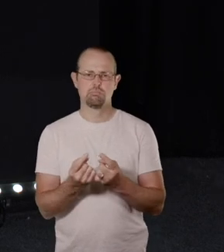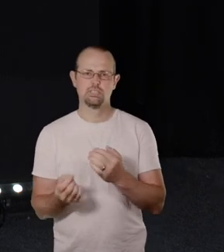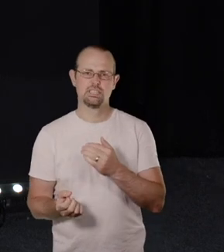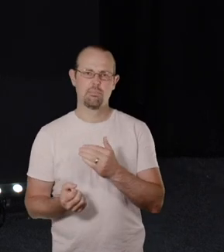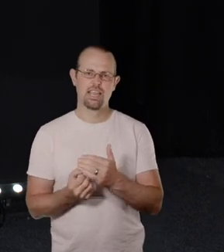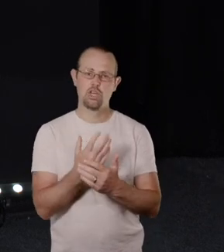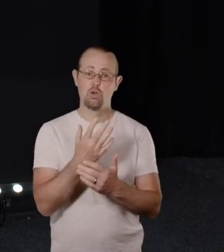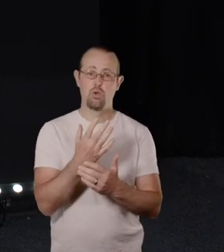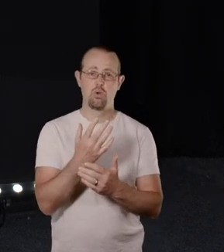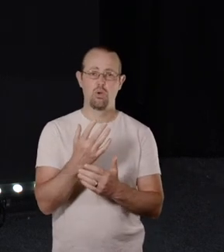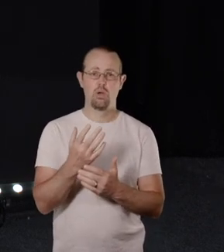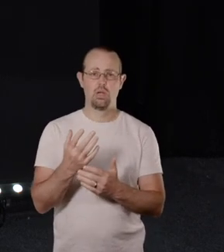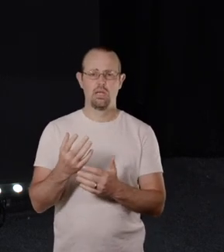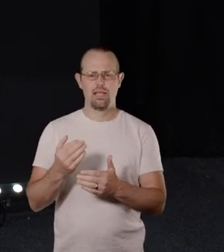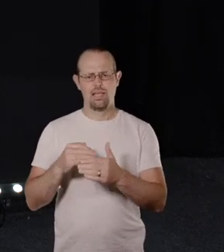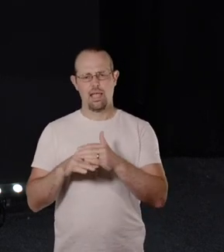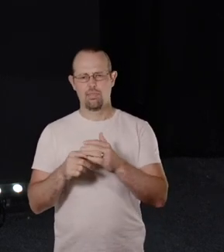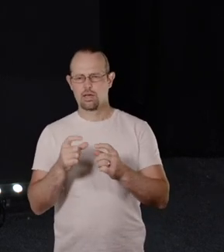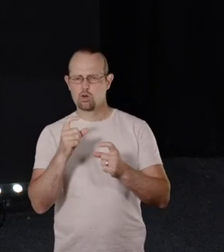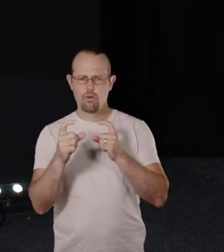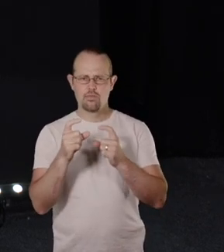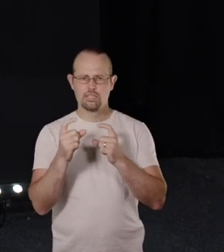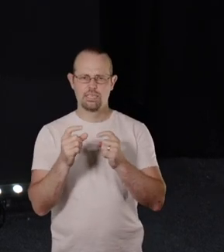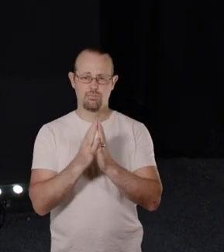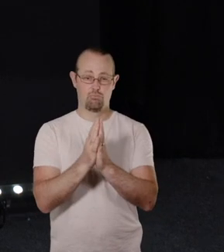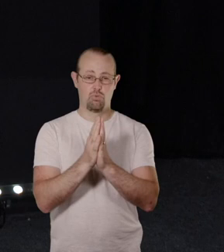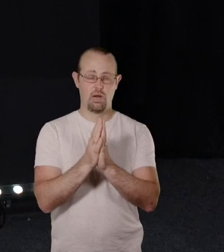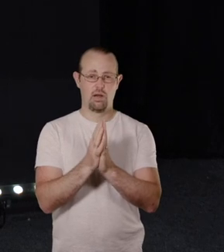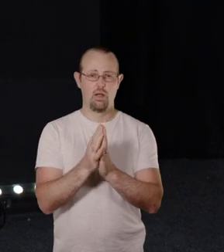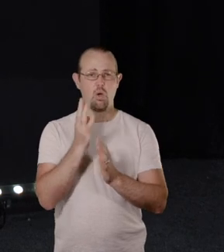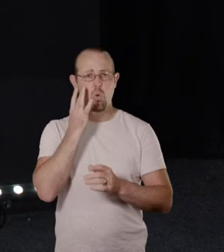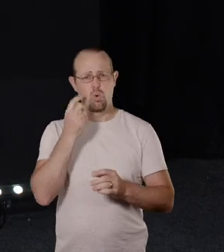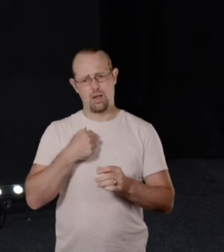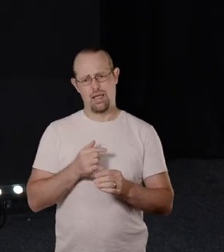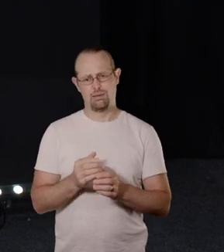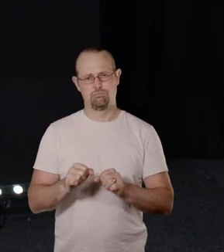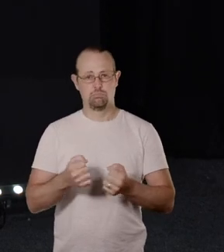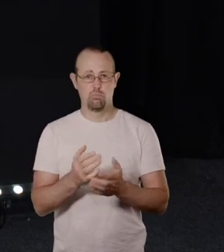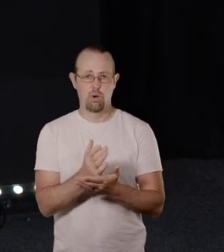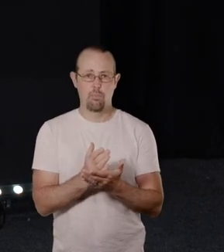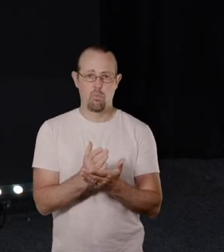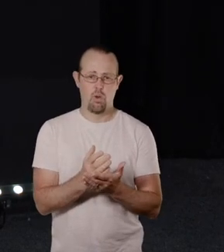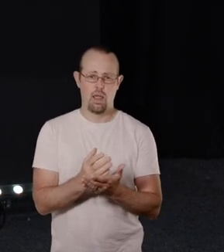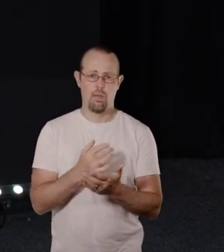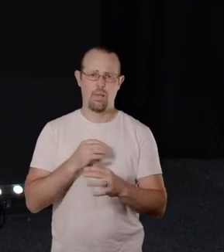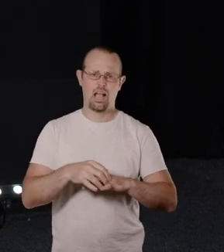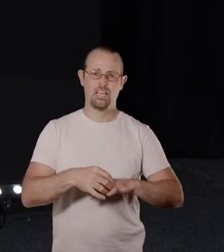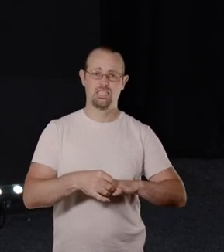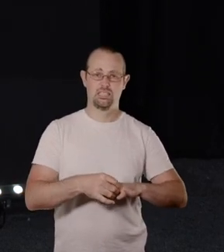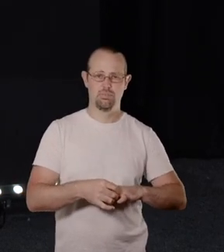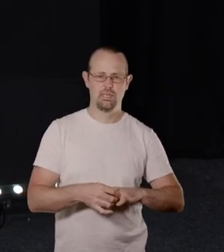out in the conversation and the prayer. And every time Andrew and I break bread, we seem to have a different take on the blessings of God